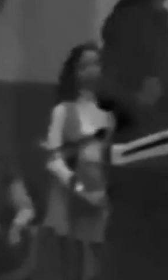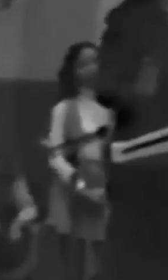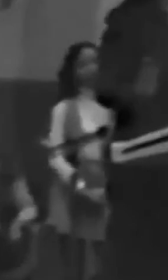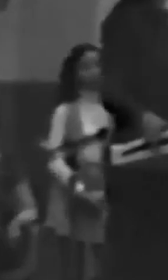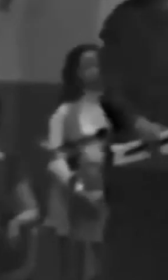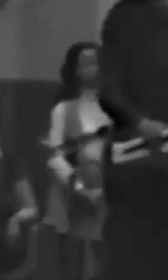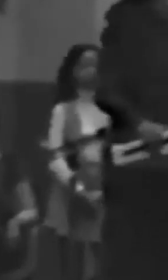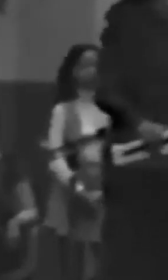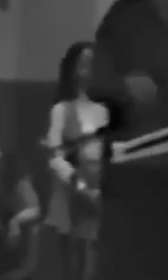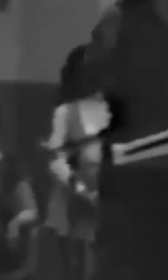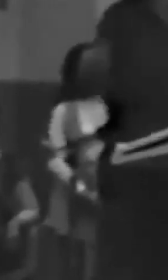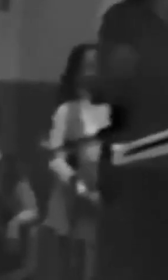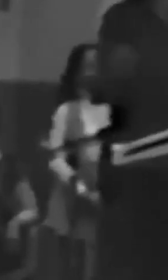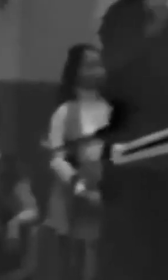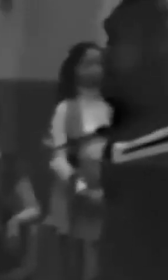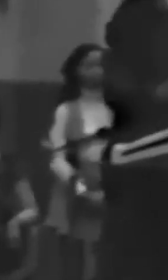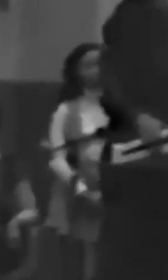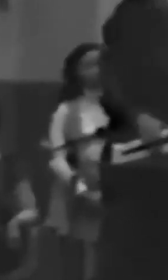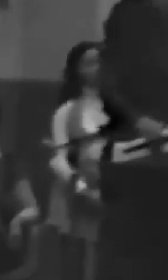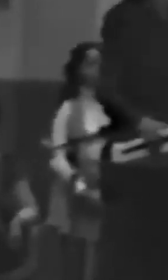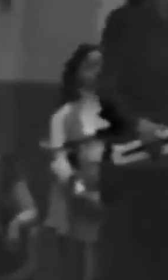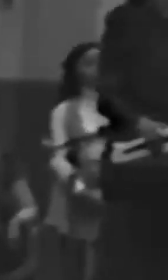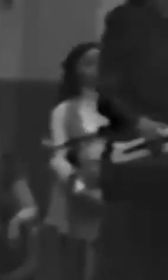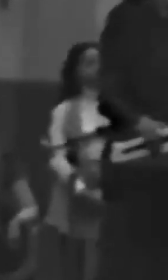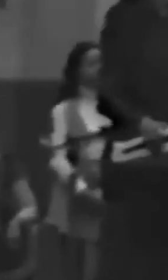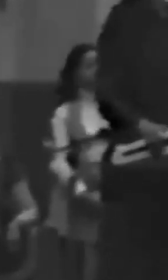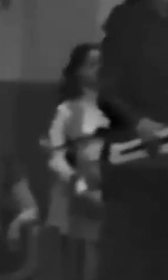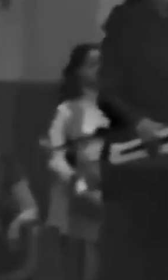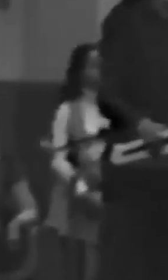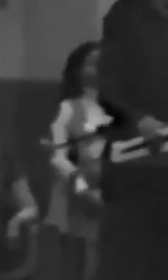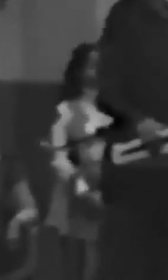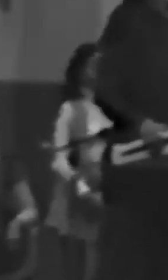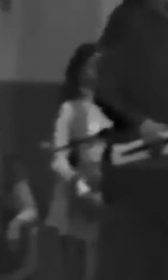in Southern California, is used against Chicanos.